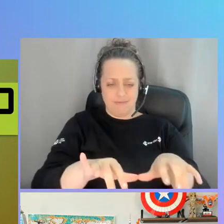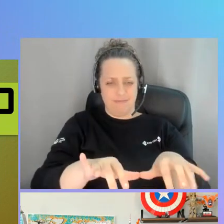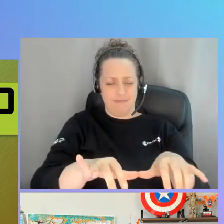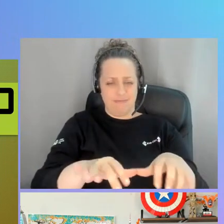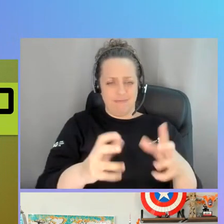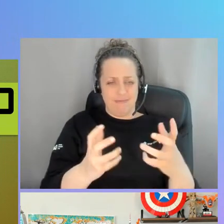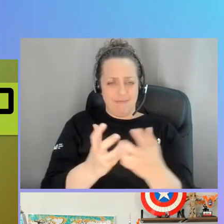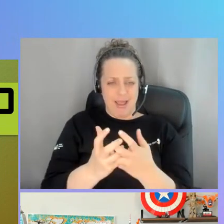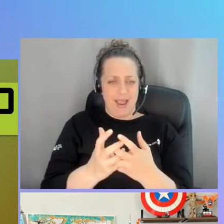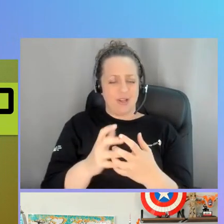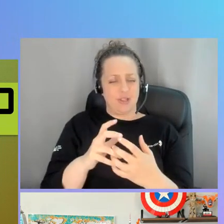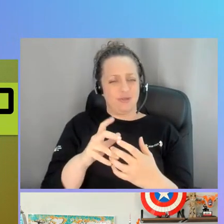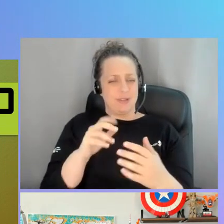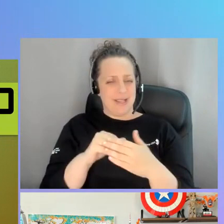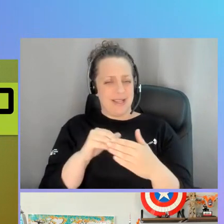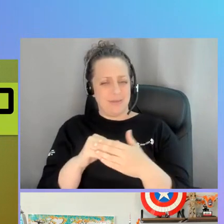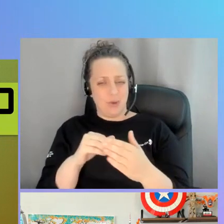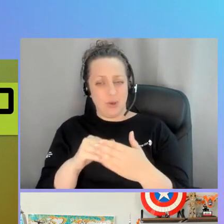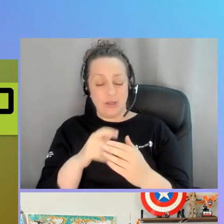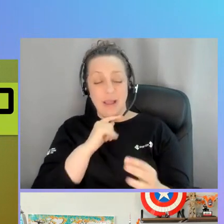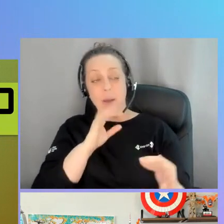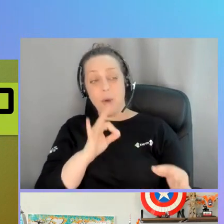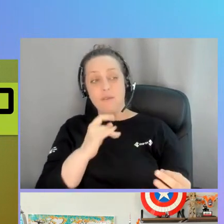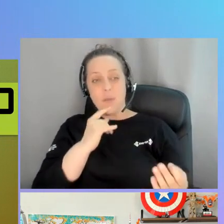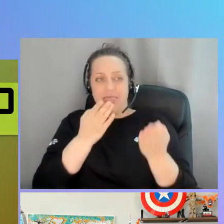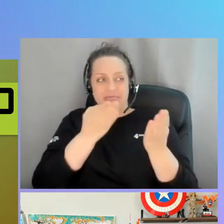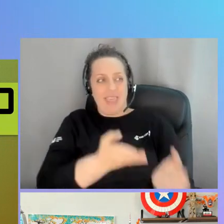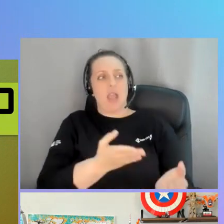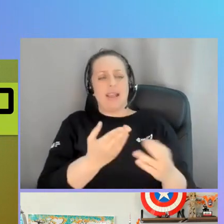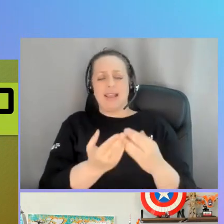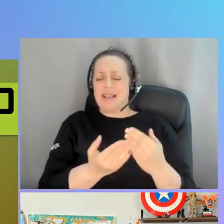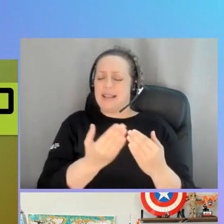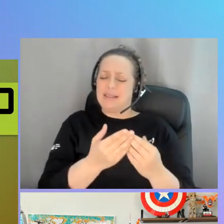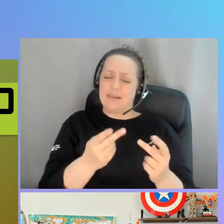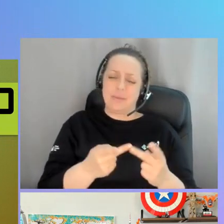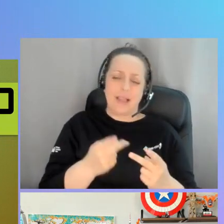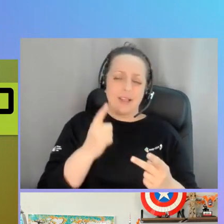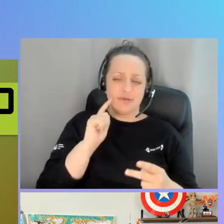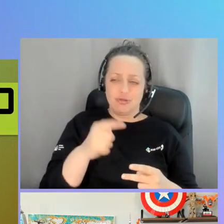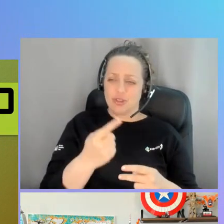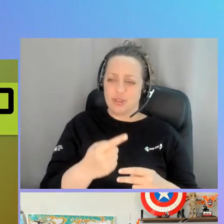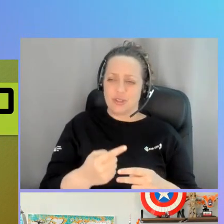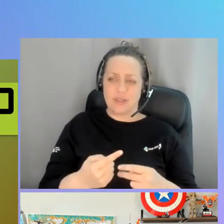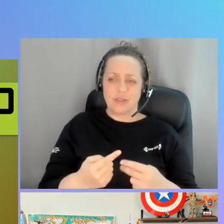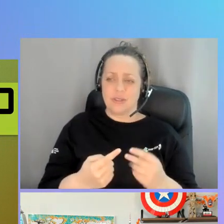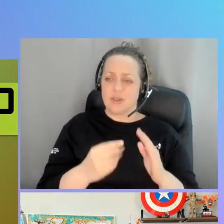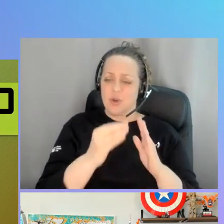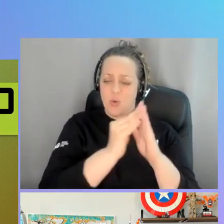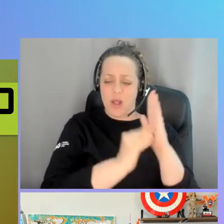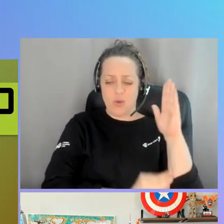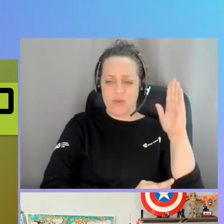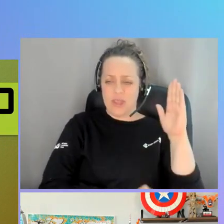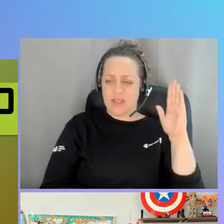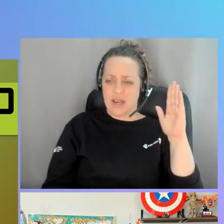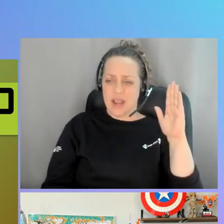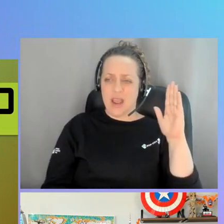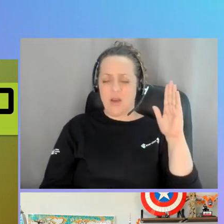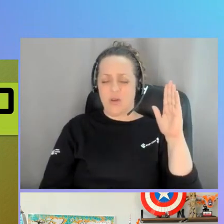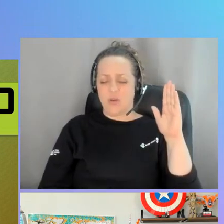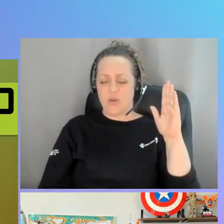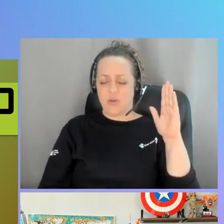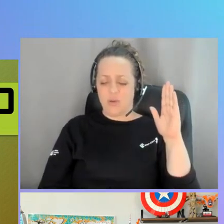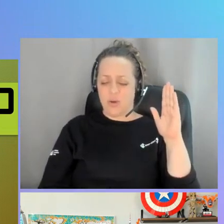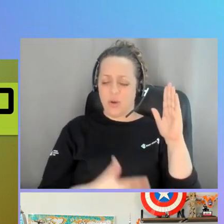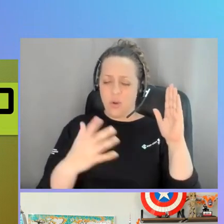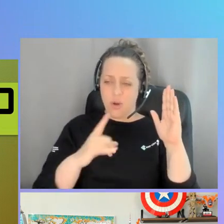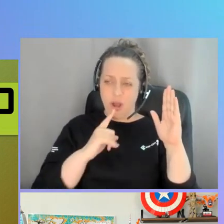not perfect, but it may be out there. And so a very easy place to start is just write those things down. What